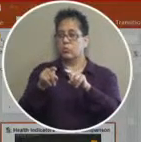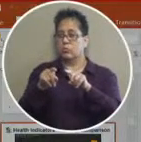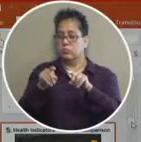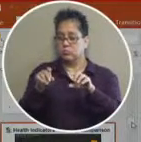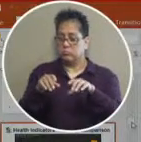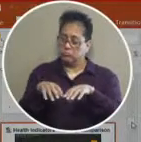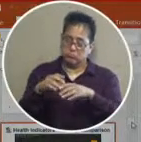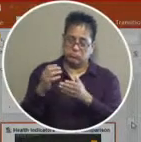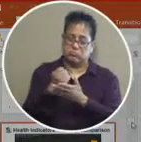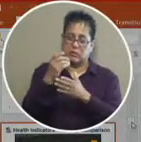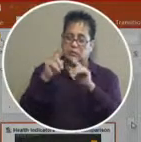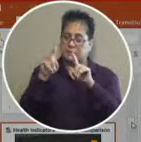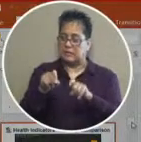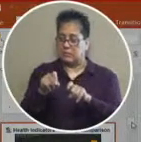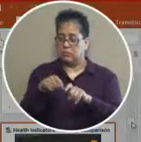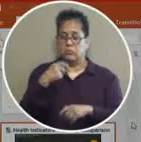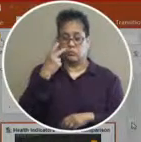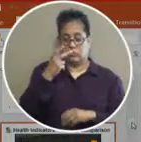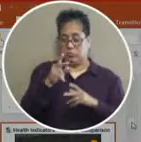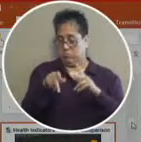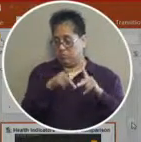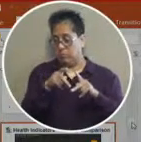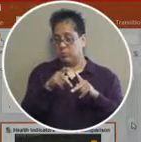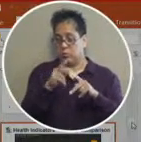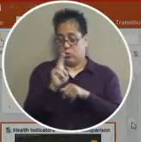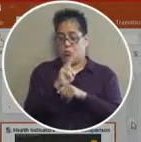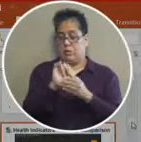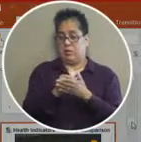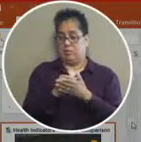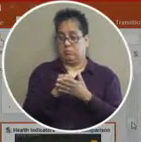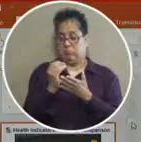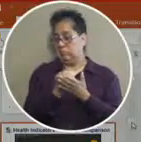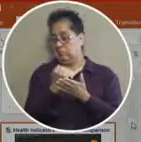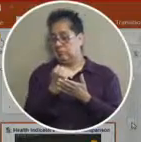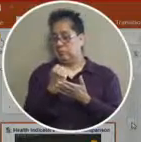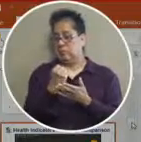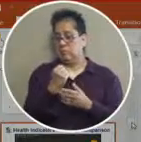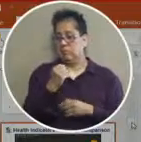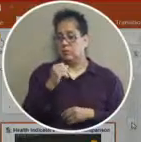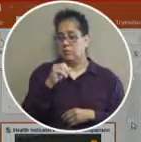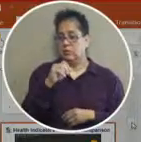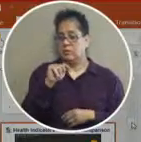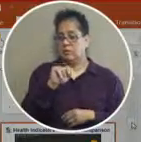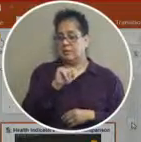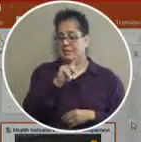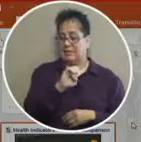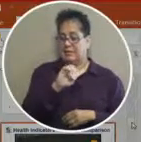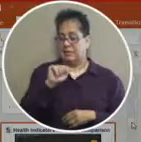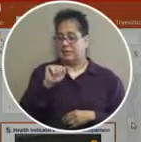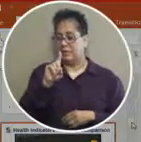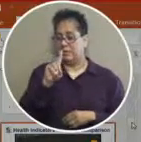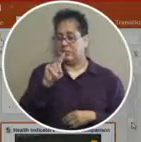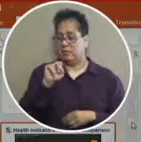done, do you find that people are taking advantage of this? If I can ask both of you to answer, or one of the two.